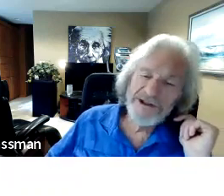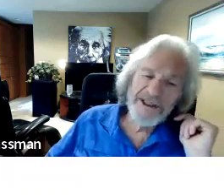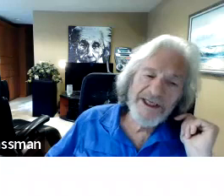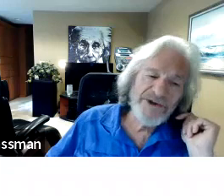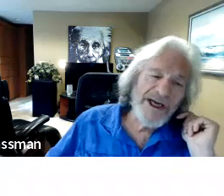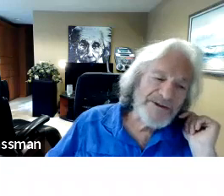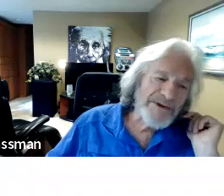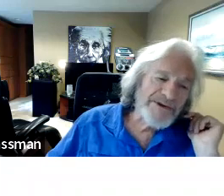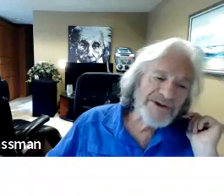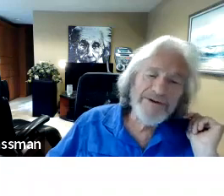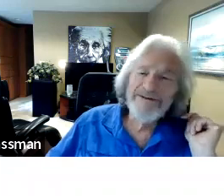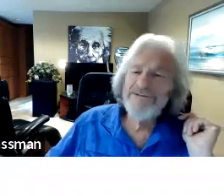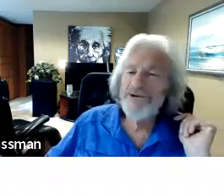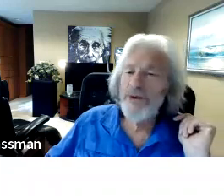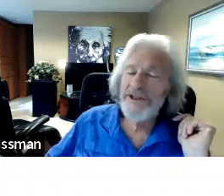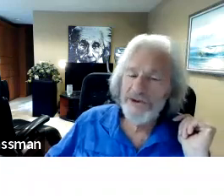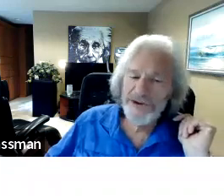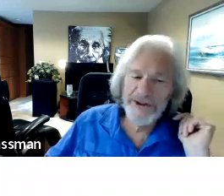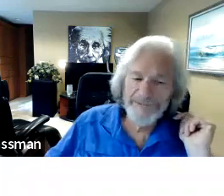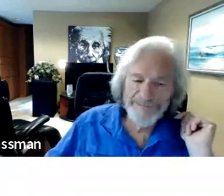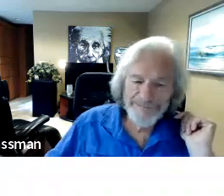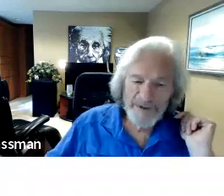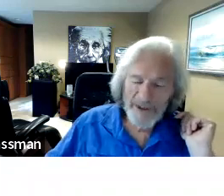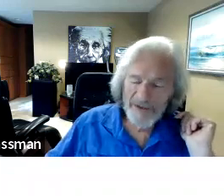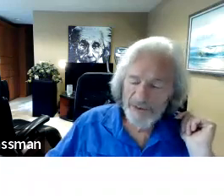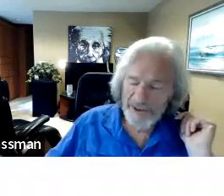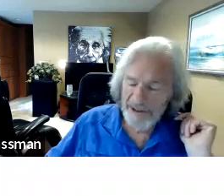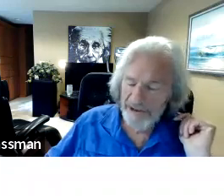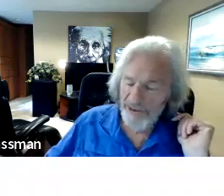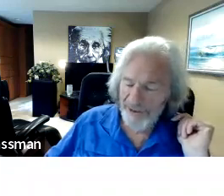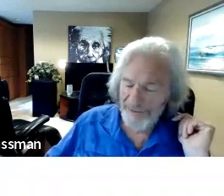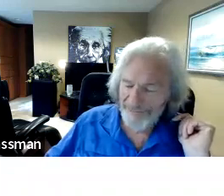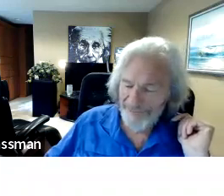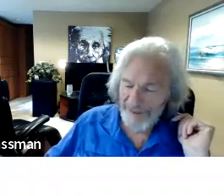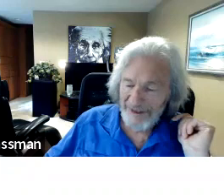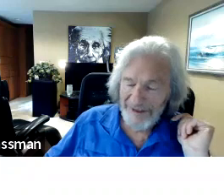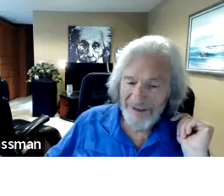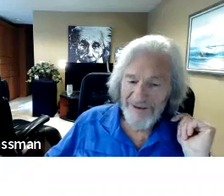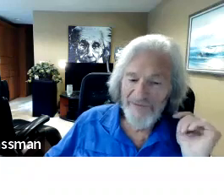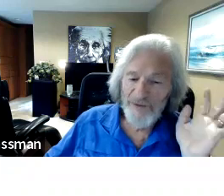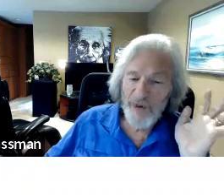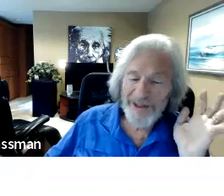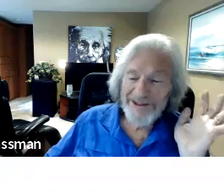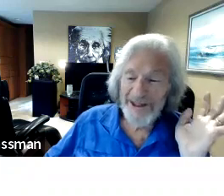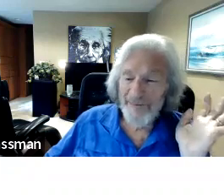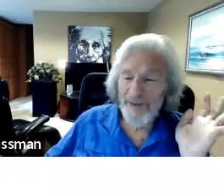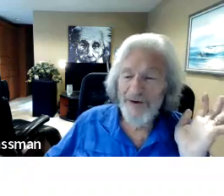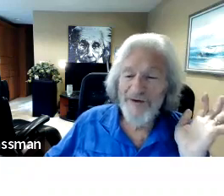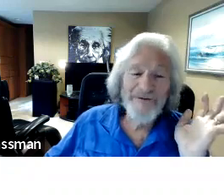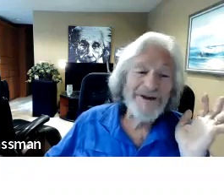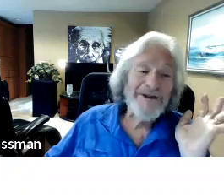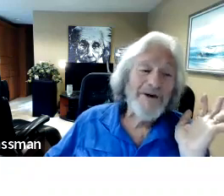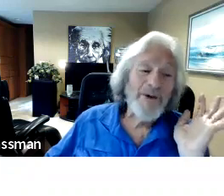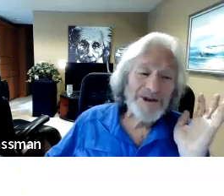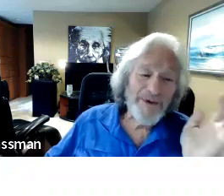different psychiatric hospitals around 20 years ago when I was working in New York. And I'll give you one example